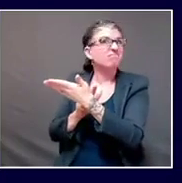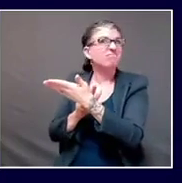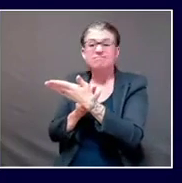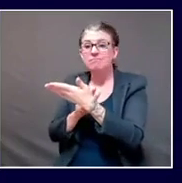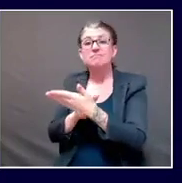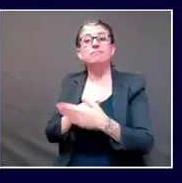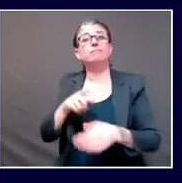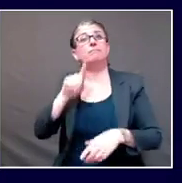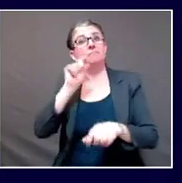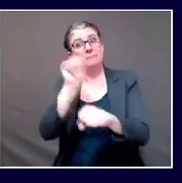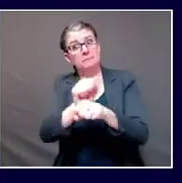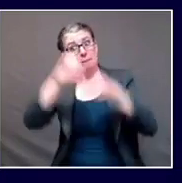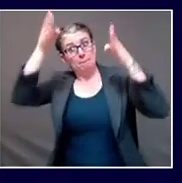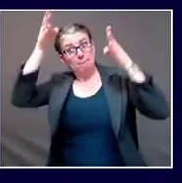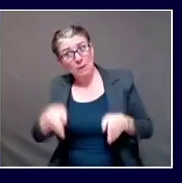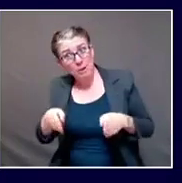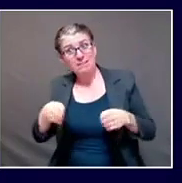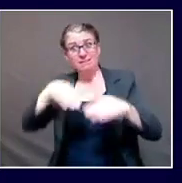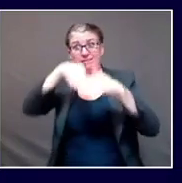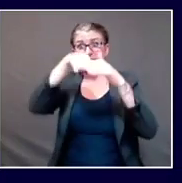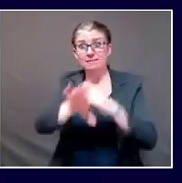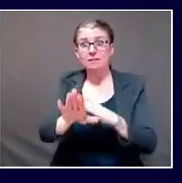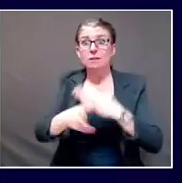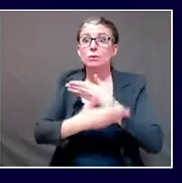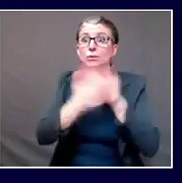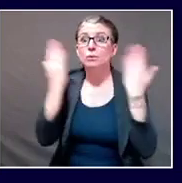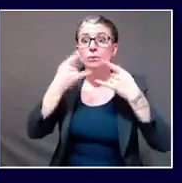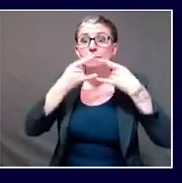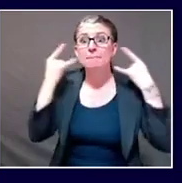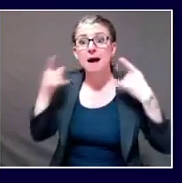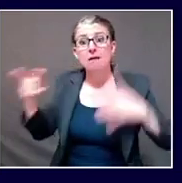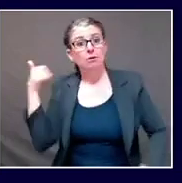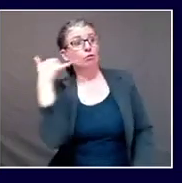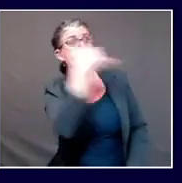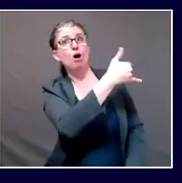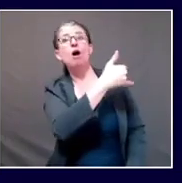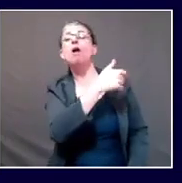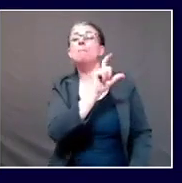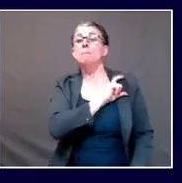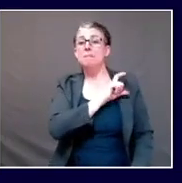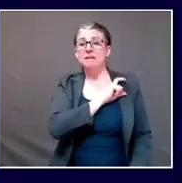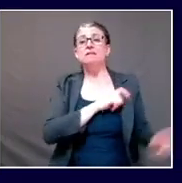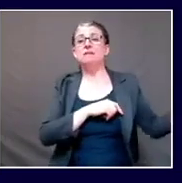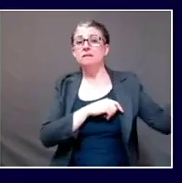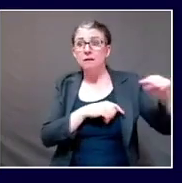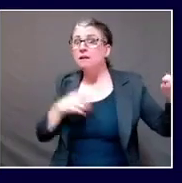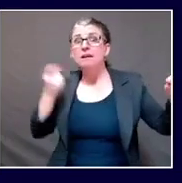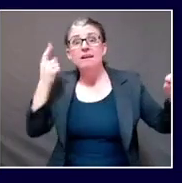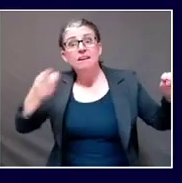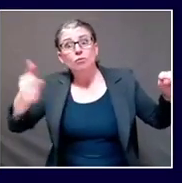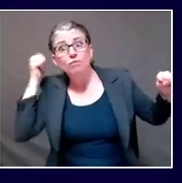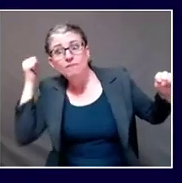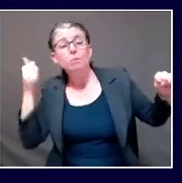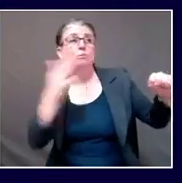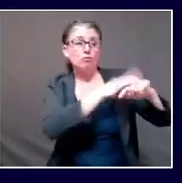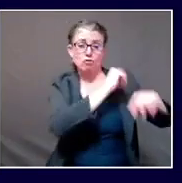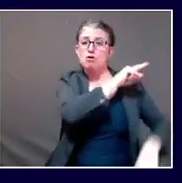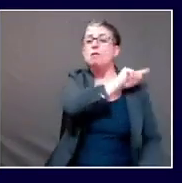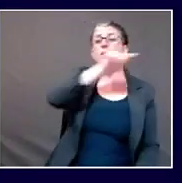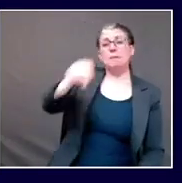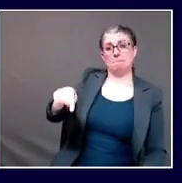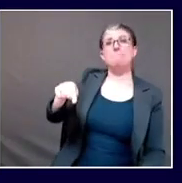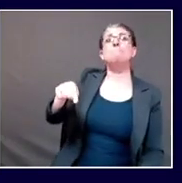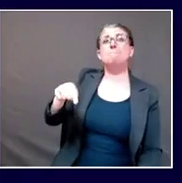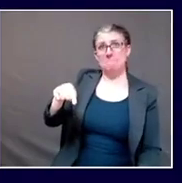rules. And that's why we had posted, we had required the posting of a notice to give people fair warning. When they try to enter a place